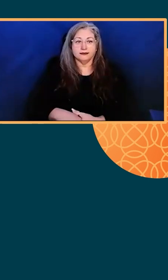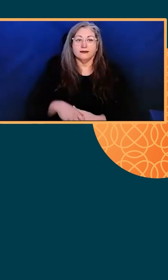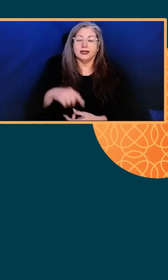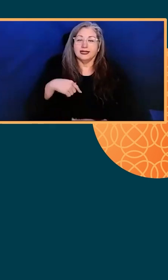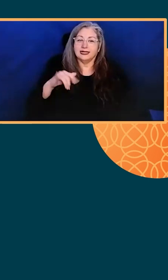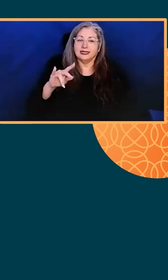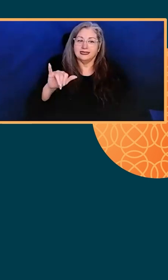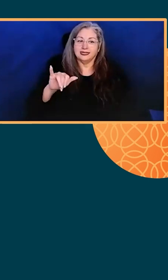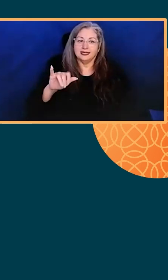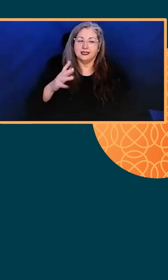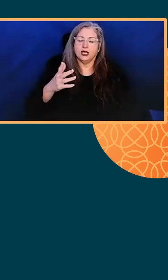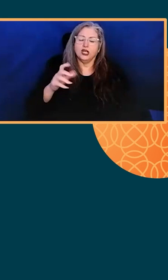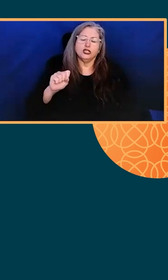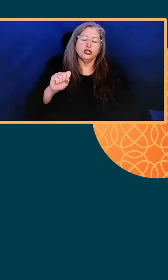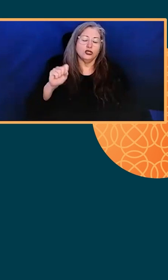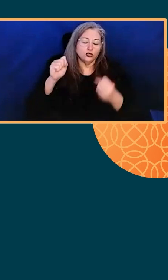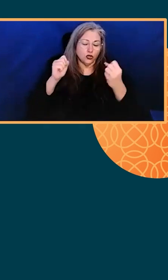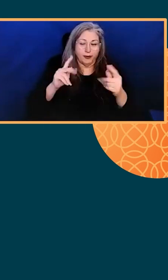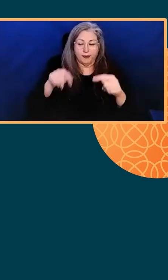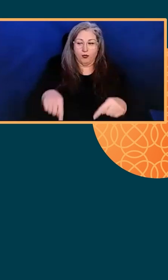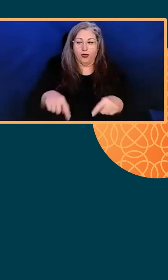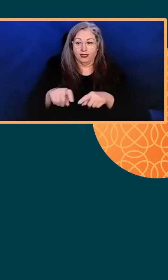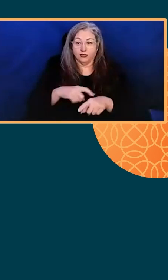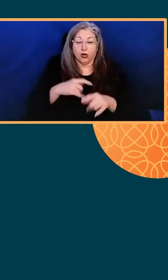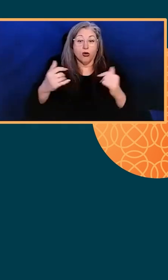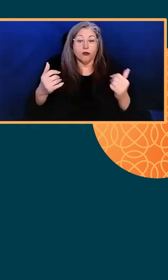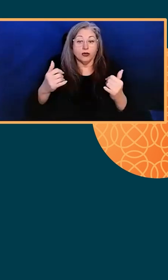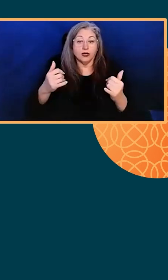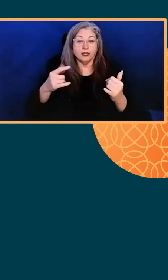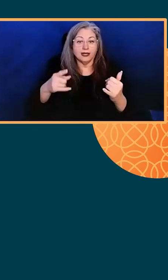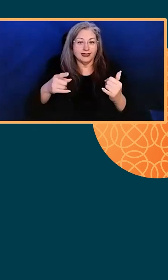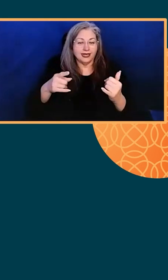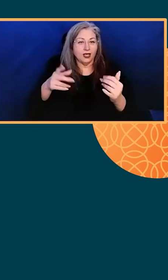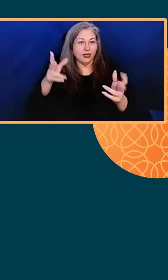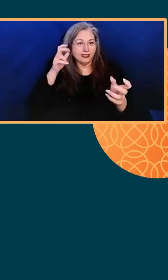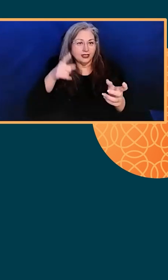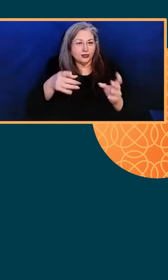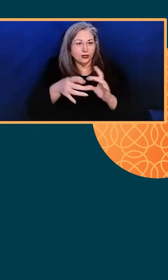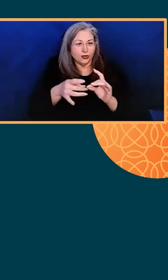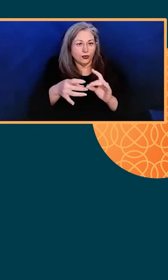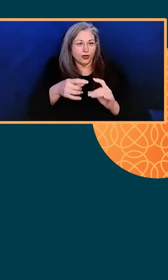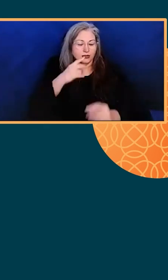Lindsey. So many people on this call right now are listening to your words and going,